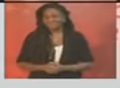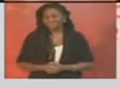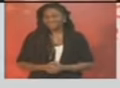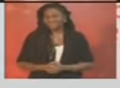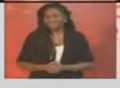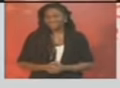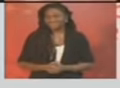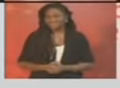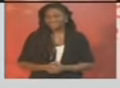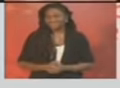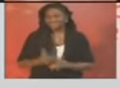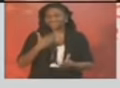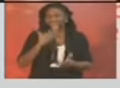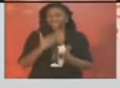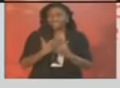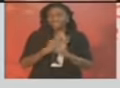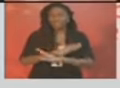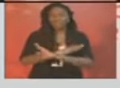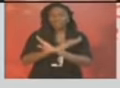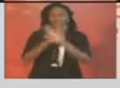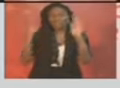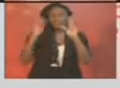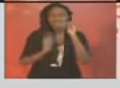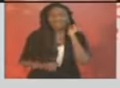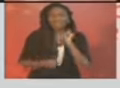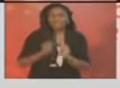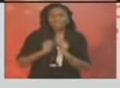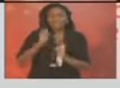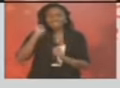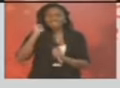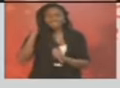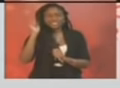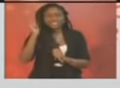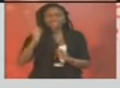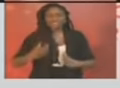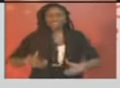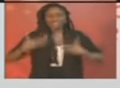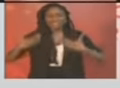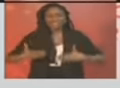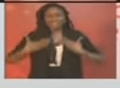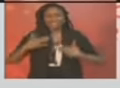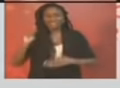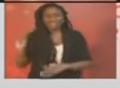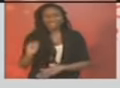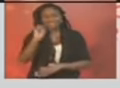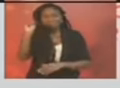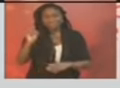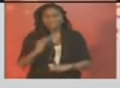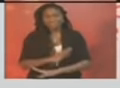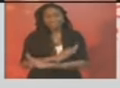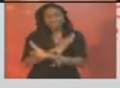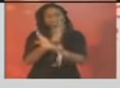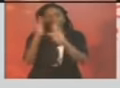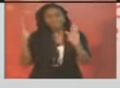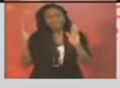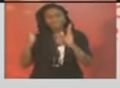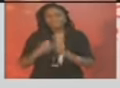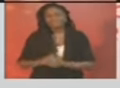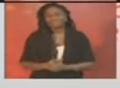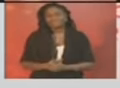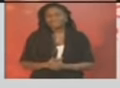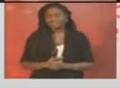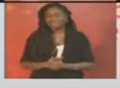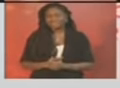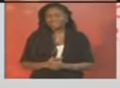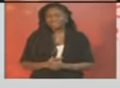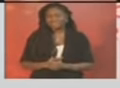Good morning, Trinidad and Tobago. Happy Monday morning to everyone. It's a beautiful day outside. It's as though nature knows that today